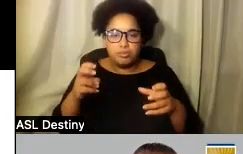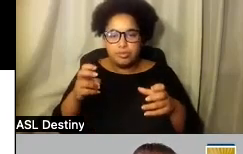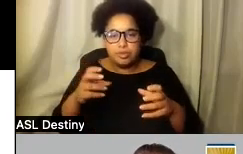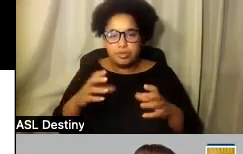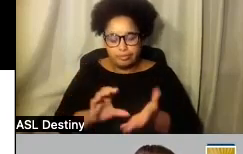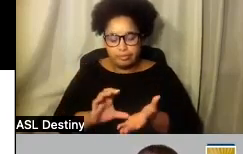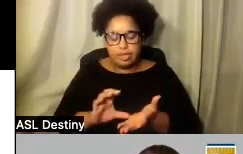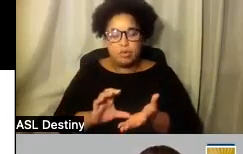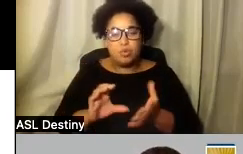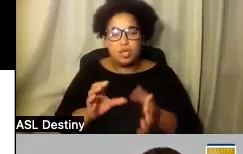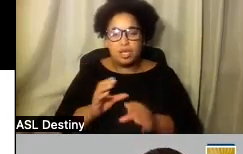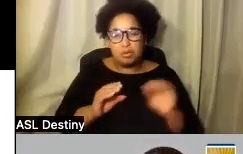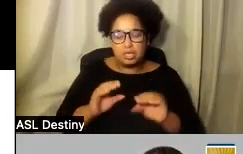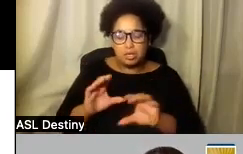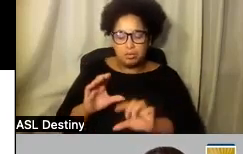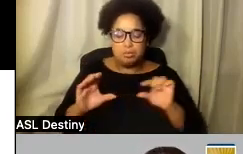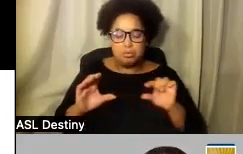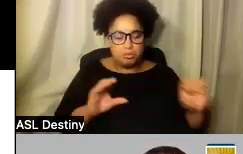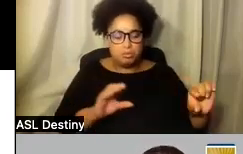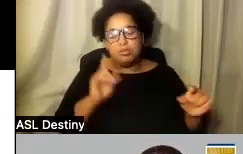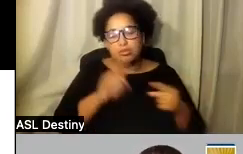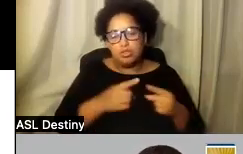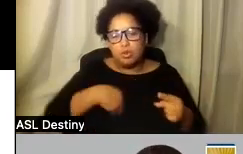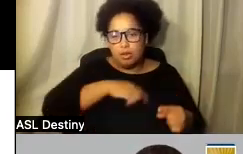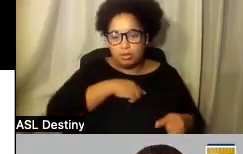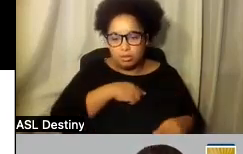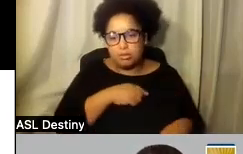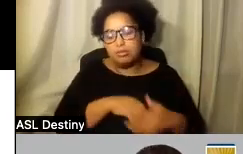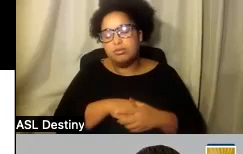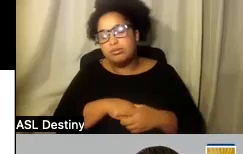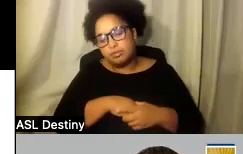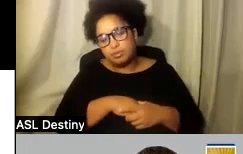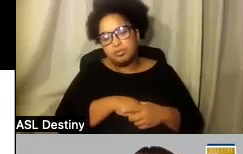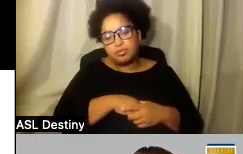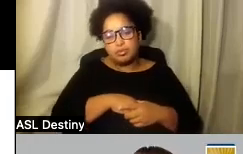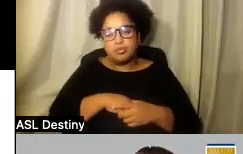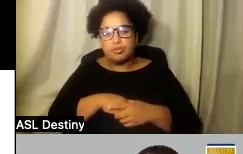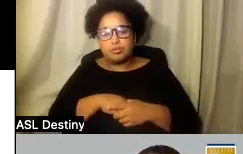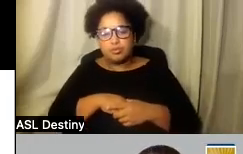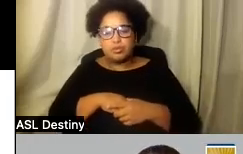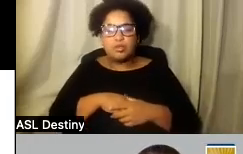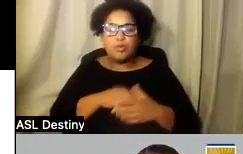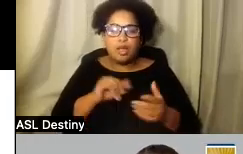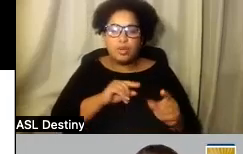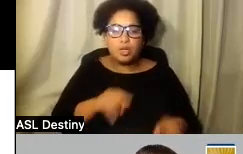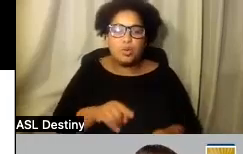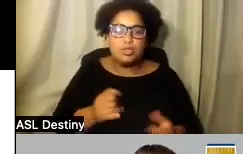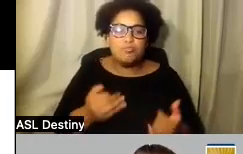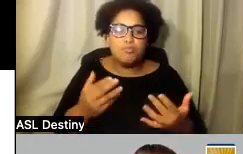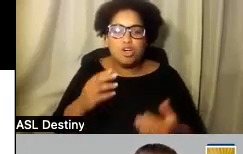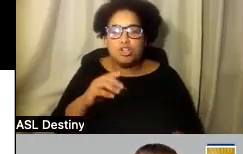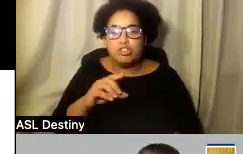post-fire actions. And those are the ones where we're going to burn scar areas and looking to do soil